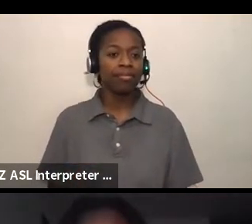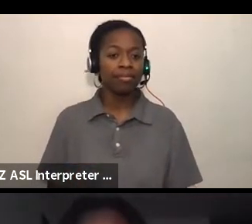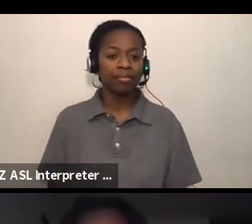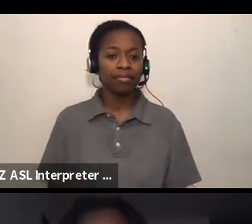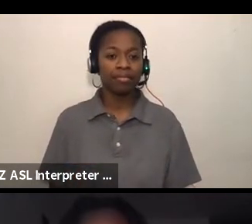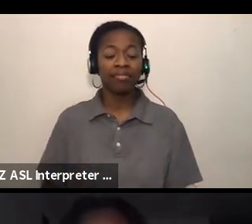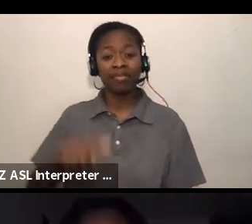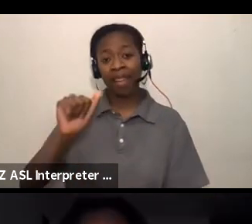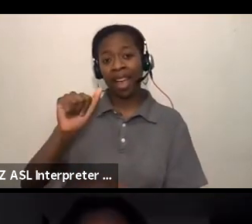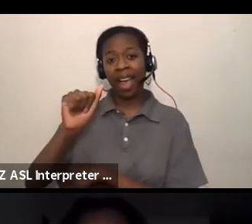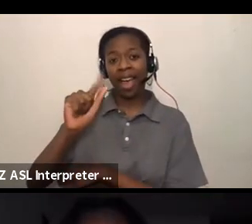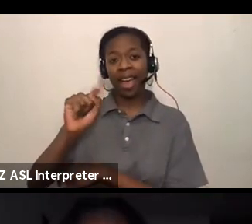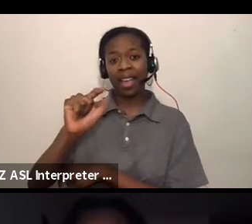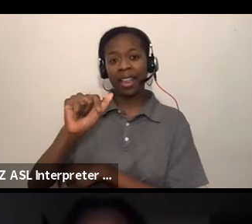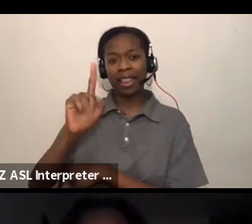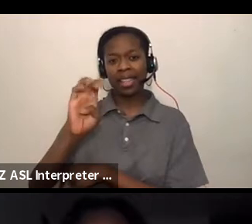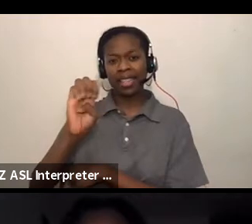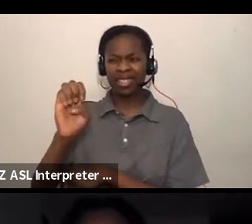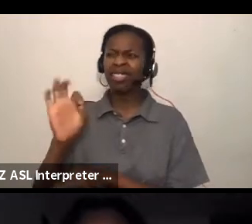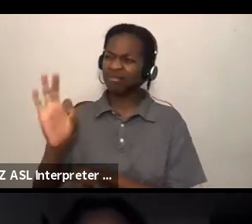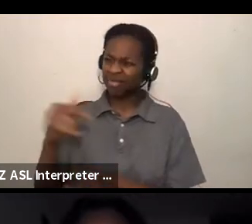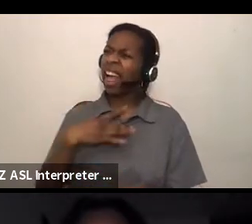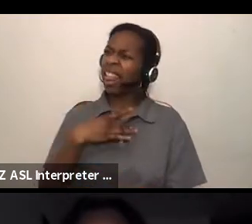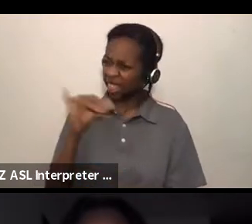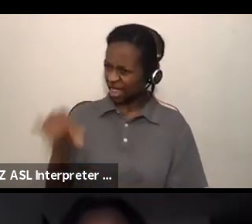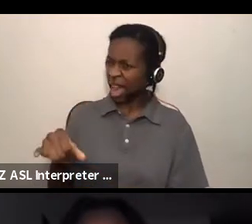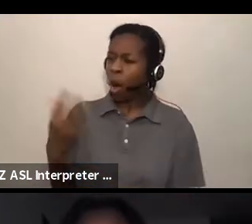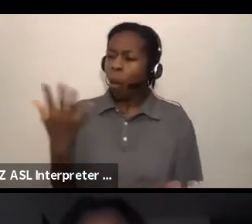I love that. What matters to me?